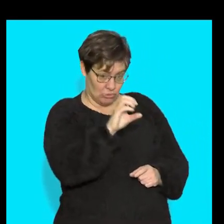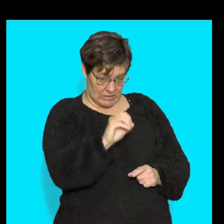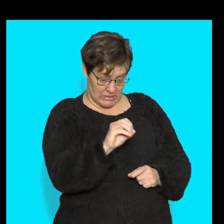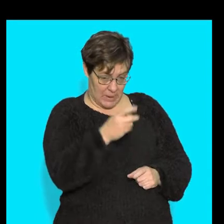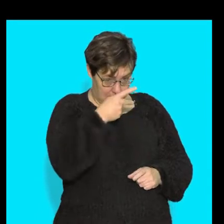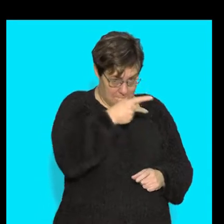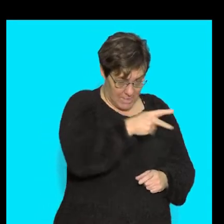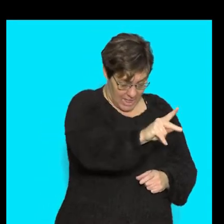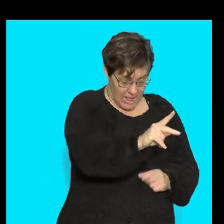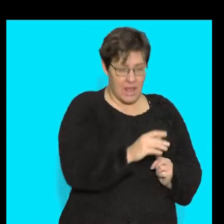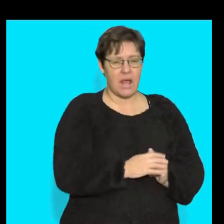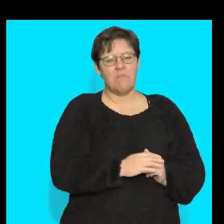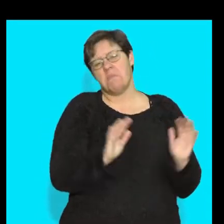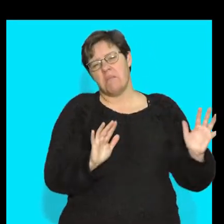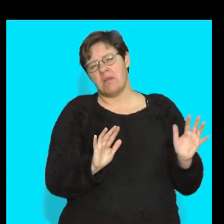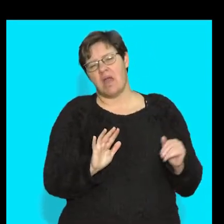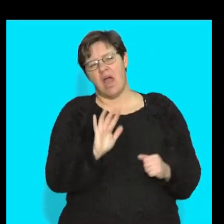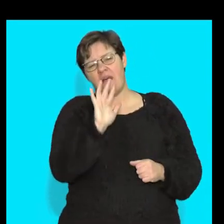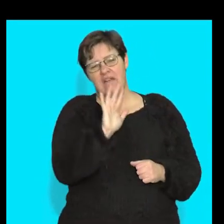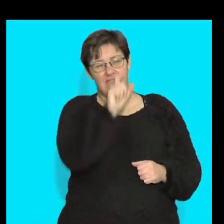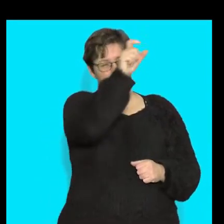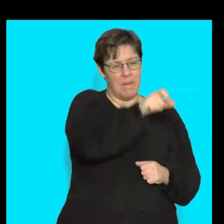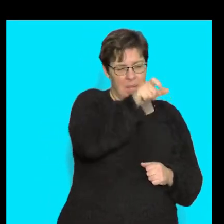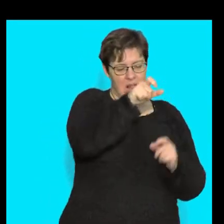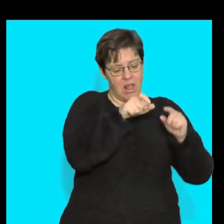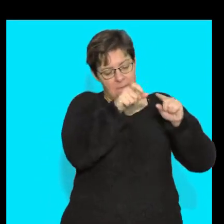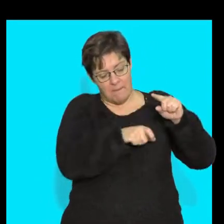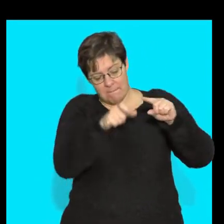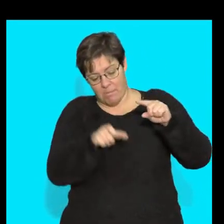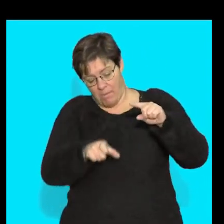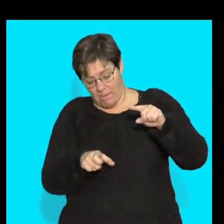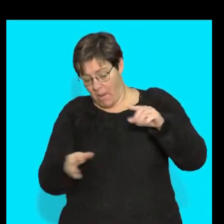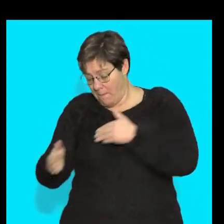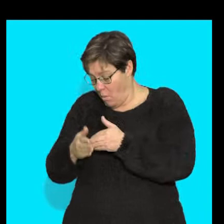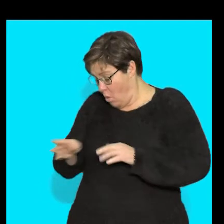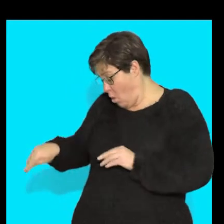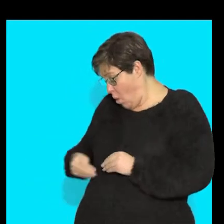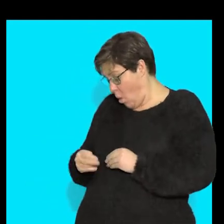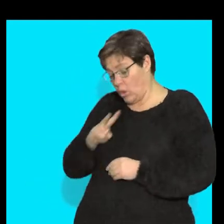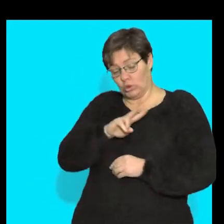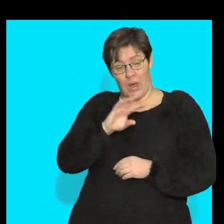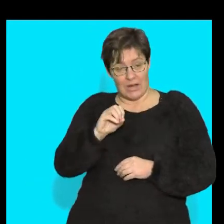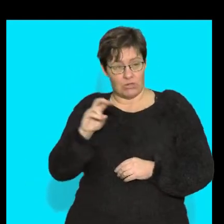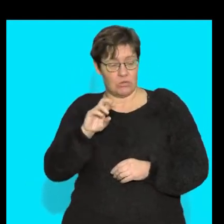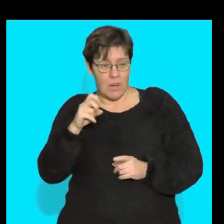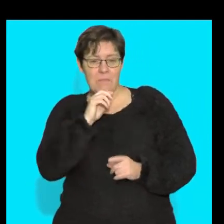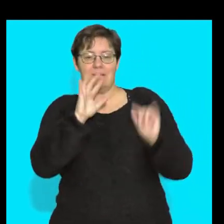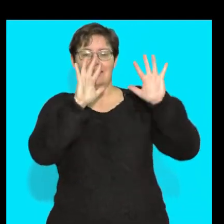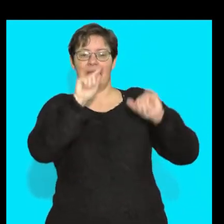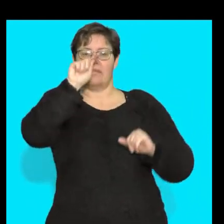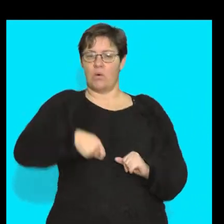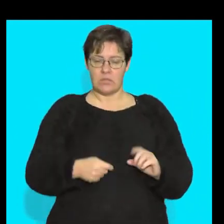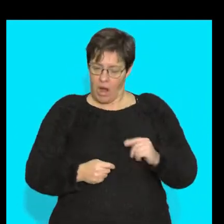and then take maybe 5 people under you, then you will get a total of like